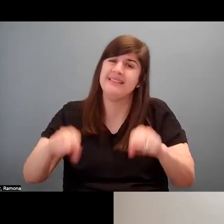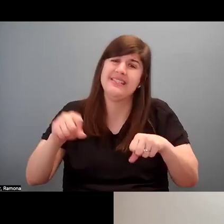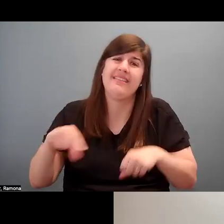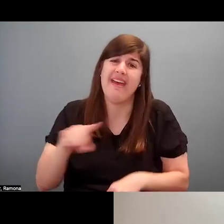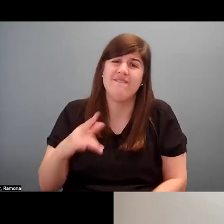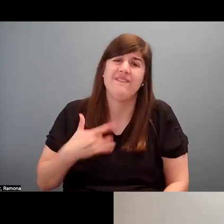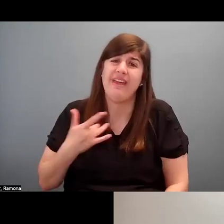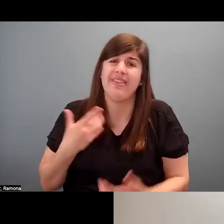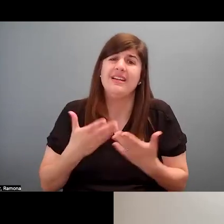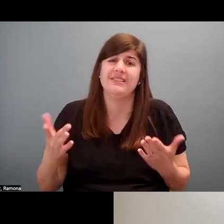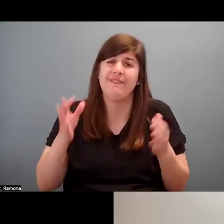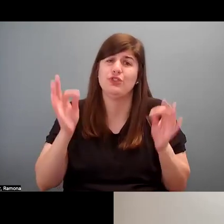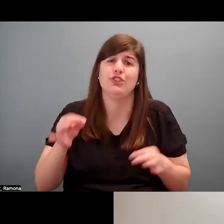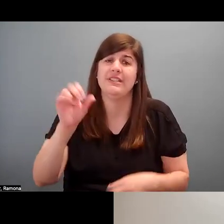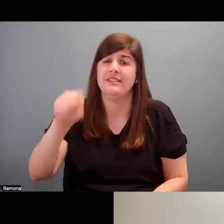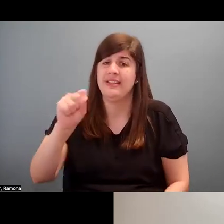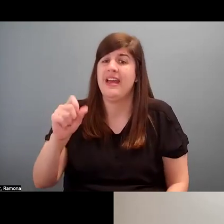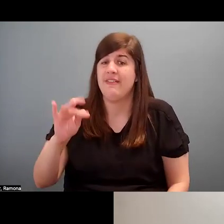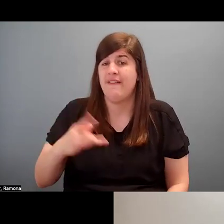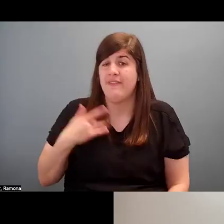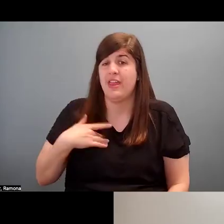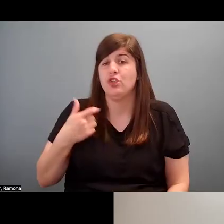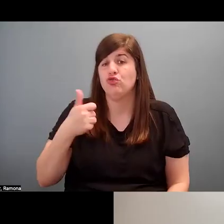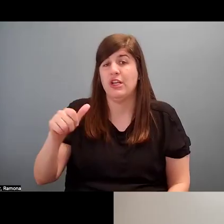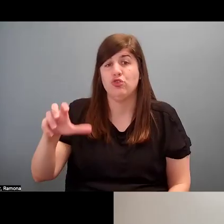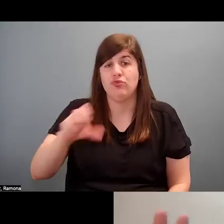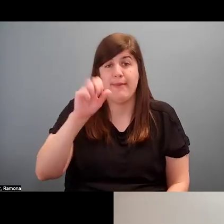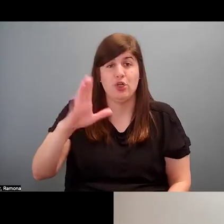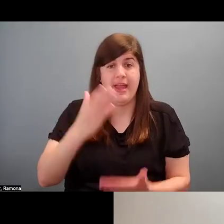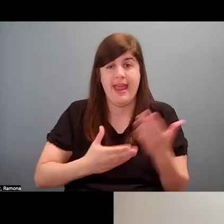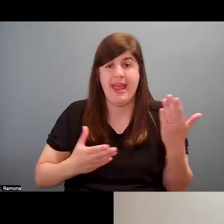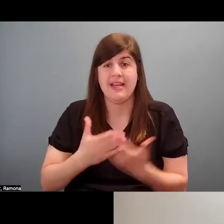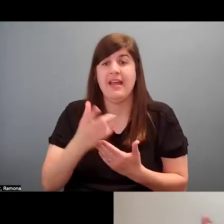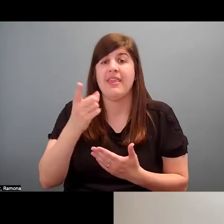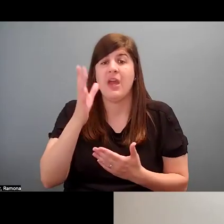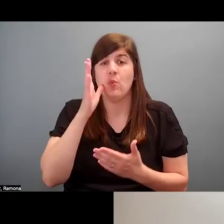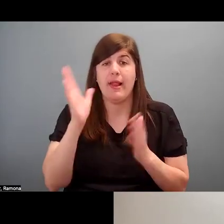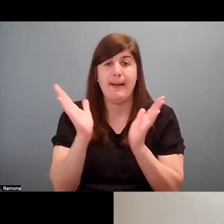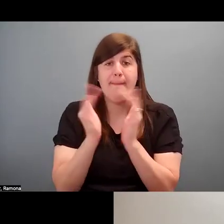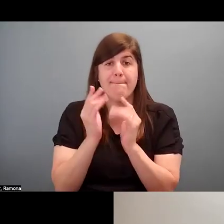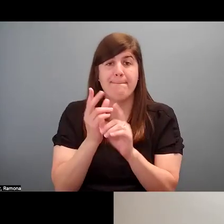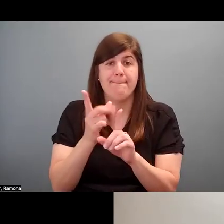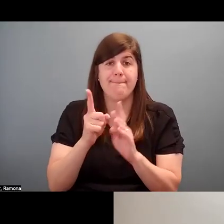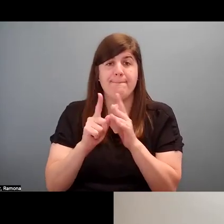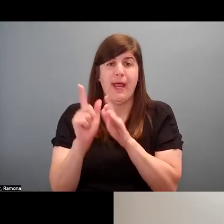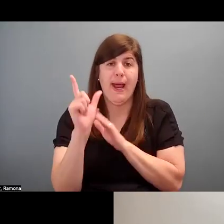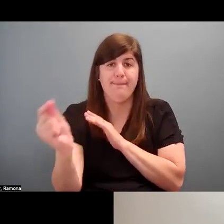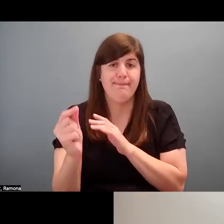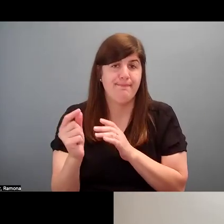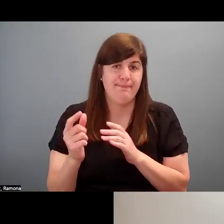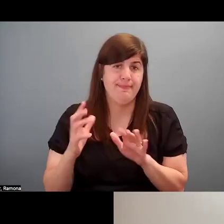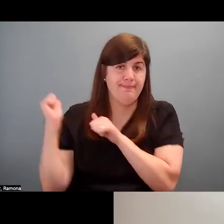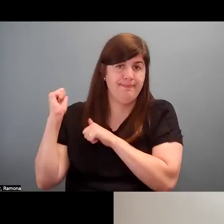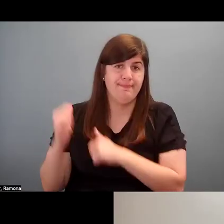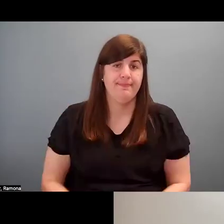for sure. for sure. And if they feel you trying to grab them with your hand, they're going to They're out of there. Yep. out of there.